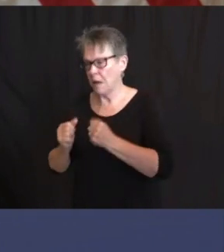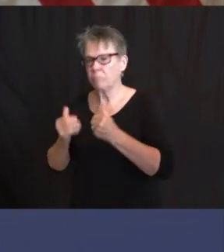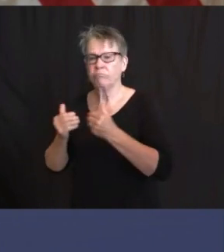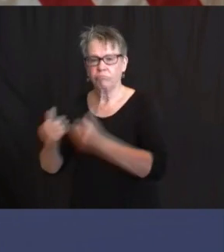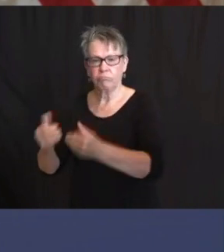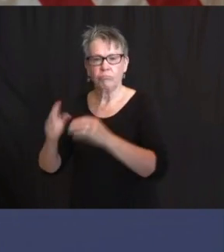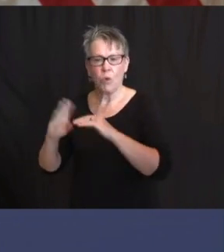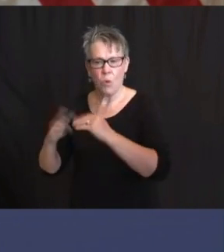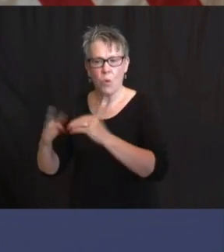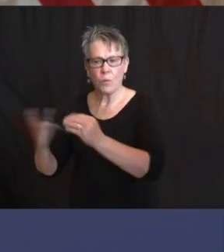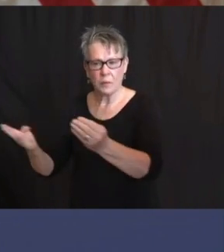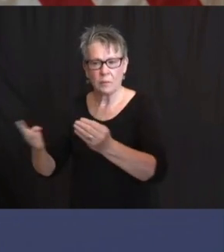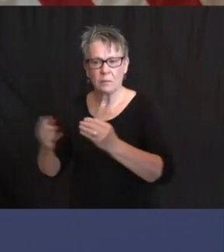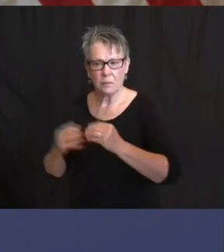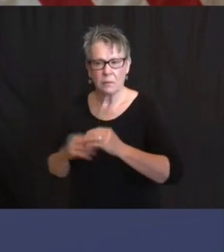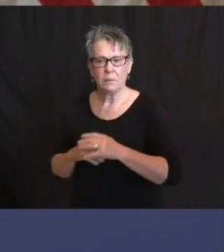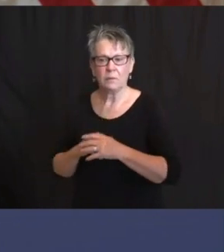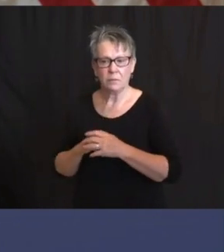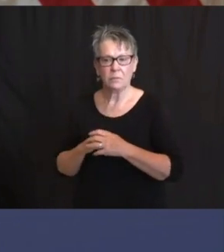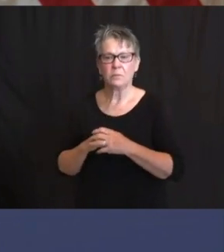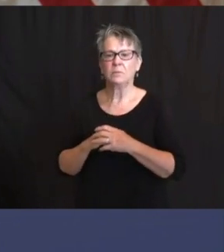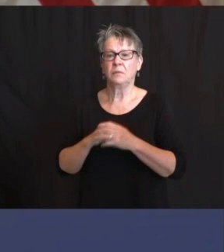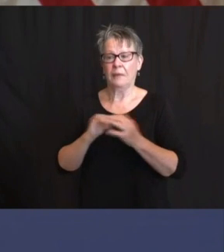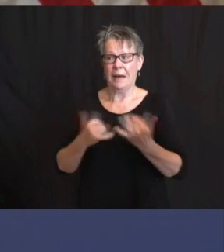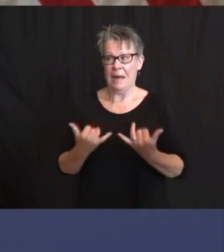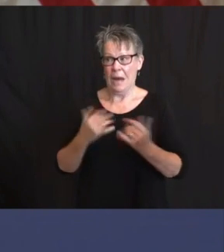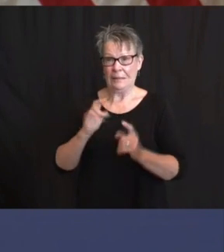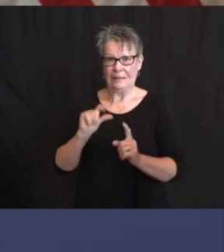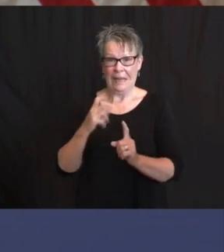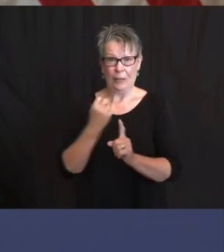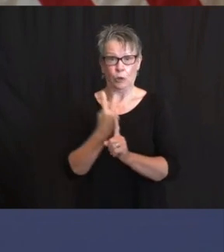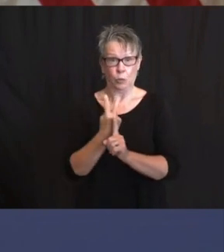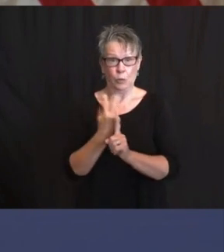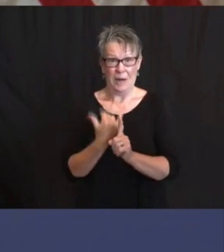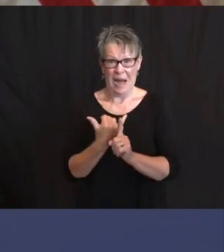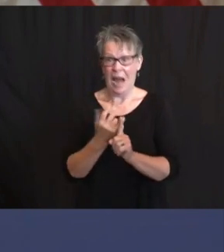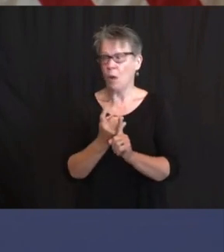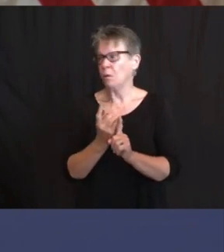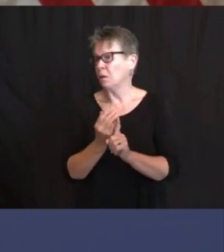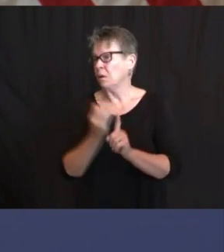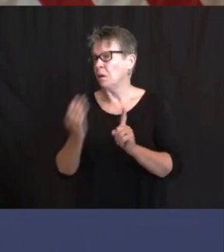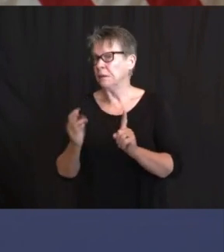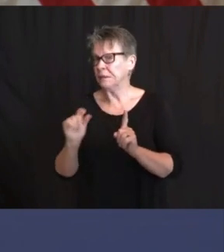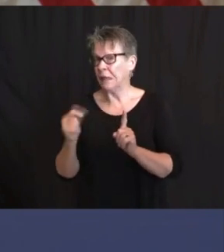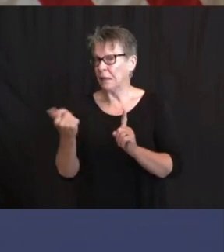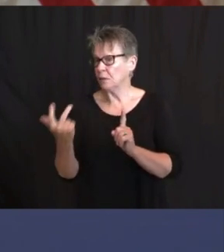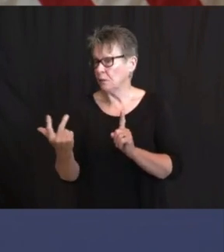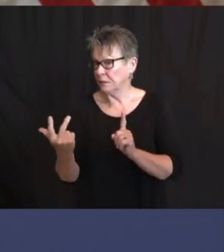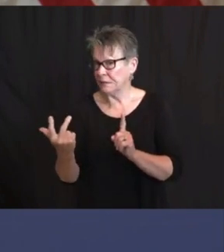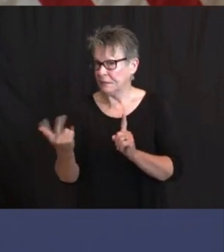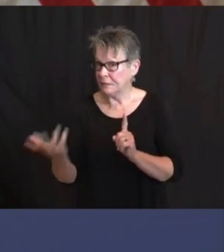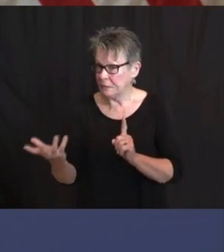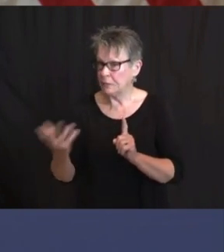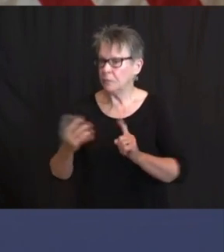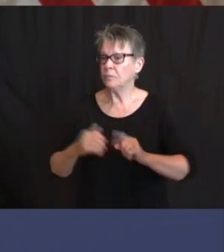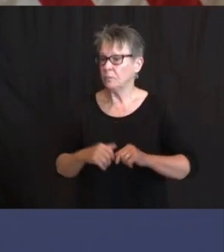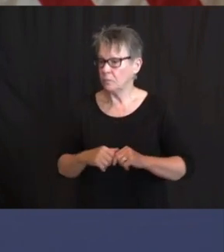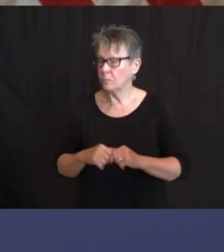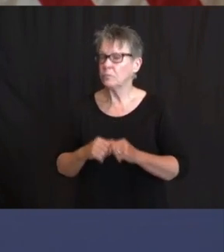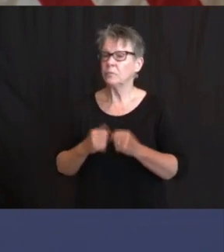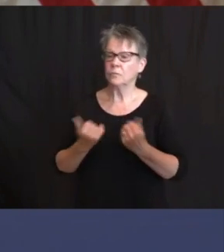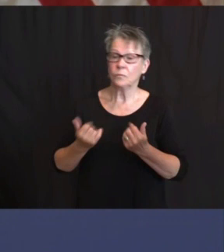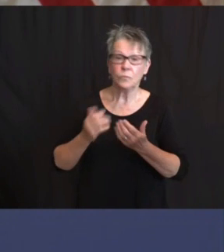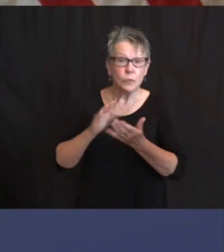that after some months of uncertainty, we are at the point where we can safely begin restarting campus operations for